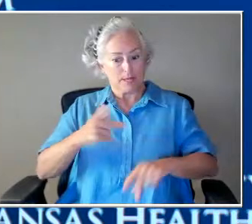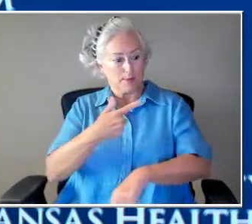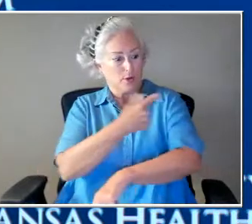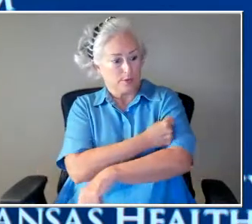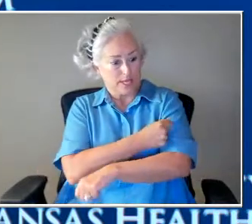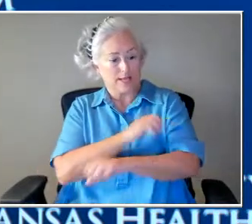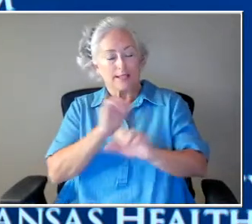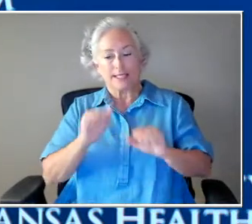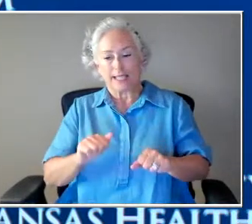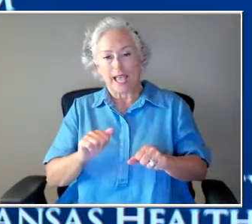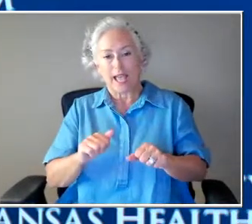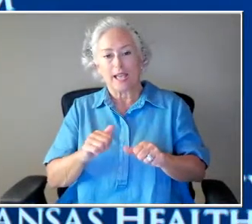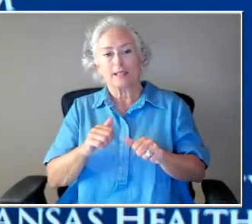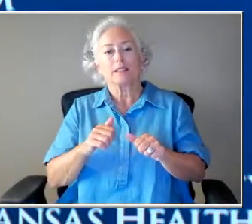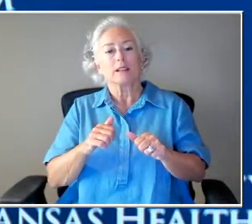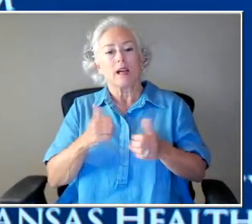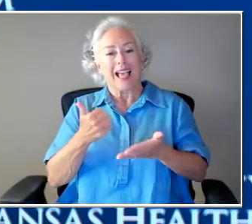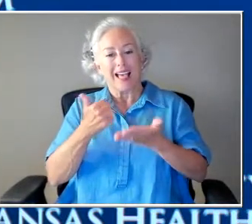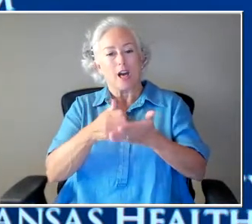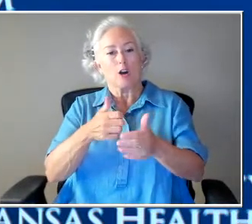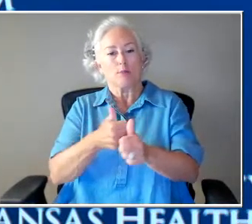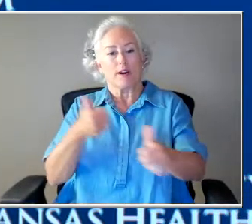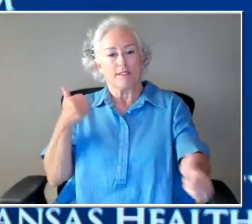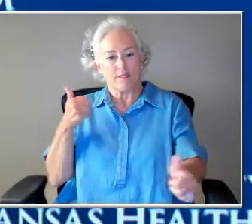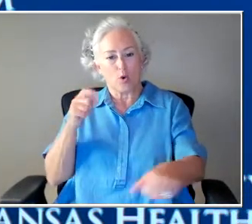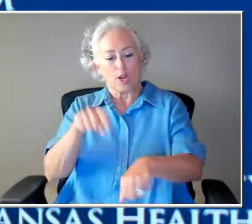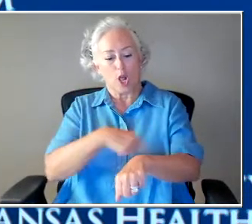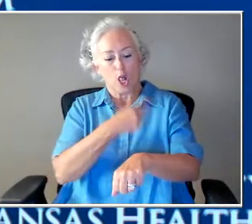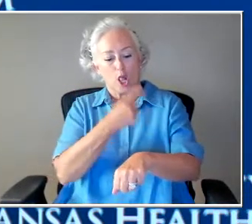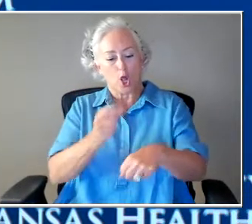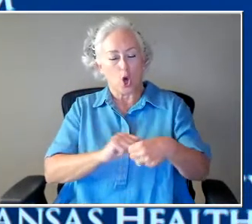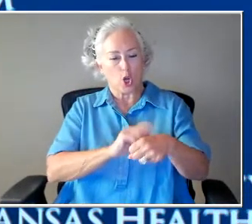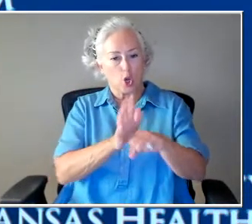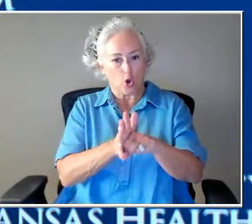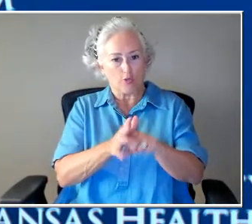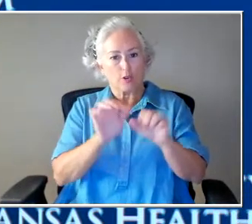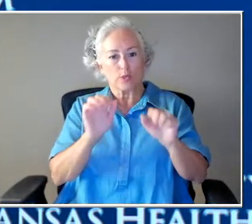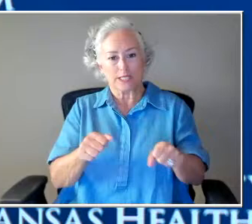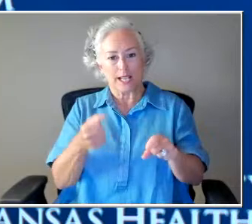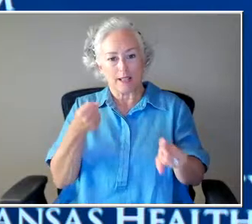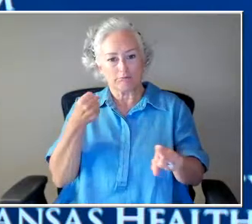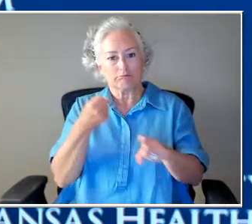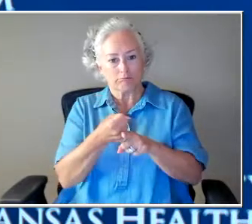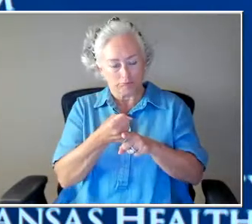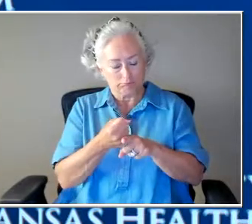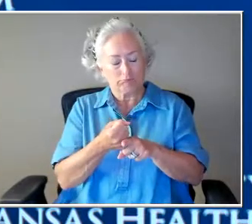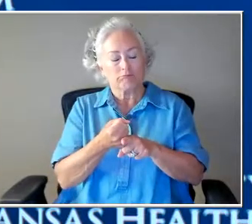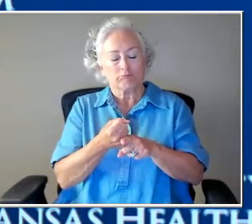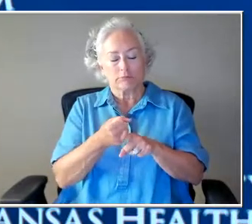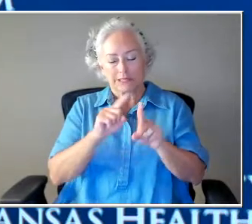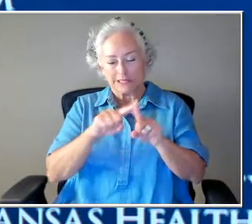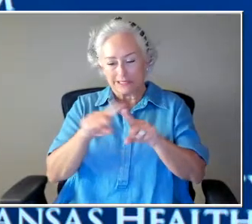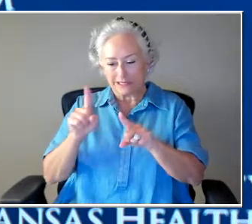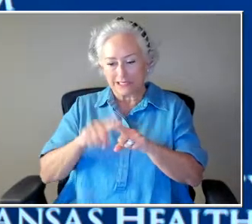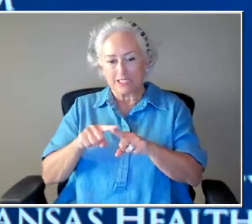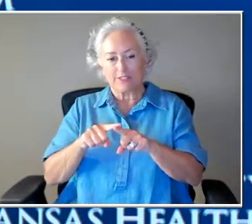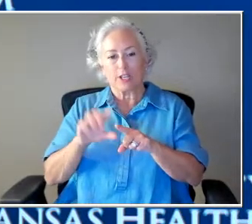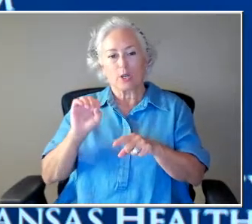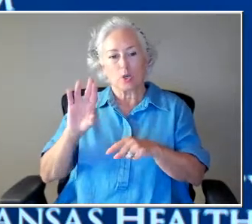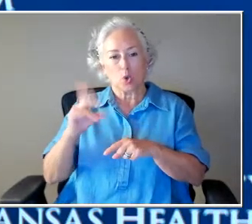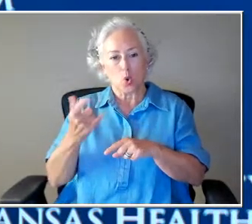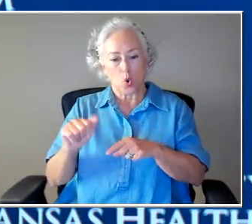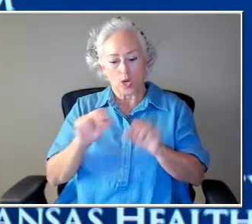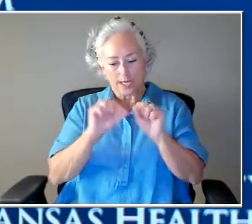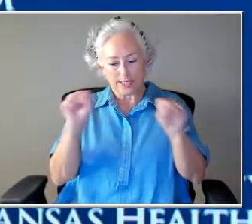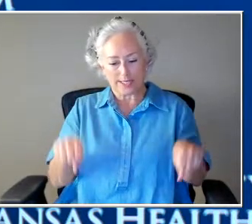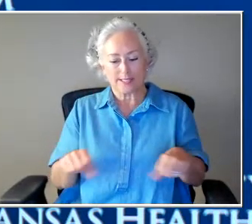can affect multiple organ systems and can affect your daily life and is very impactful for that. And a new study recently came